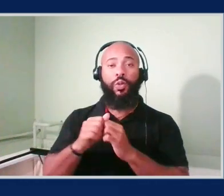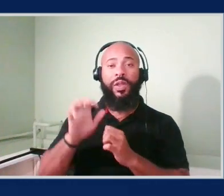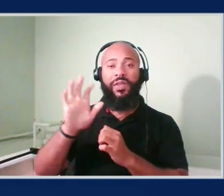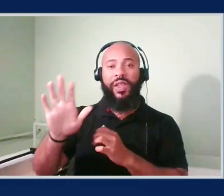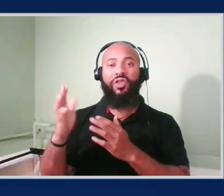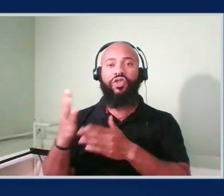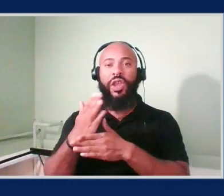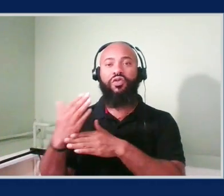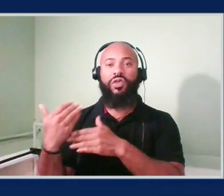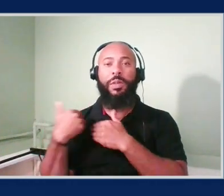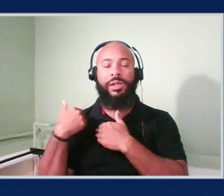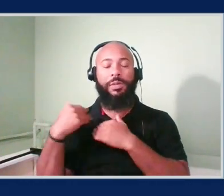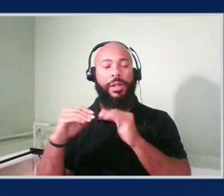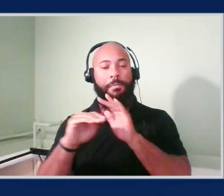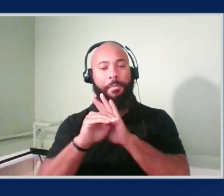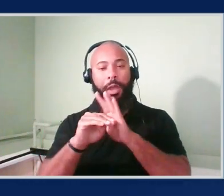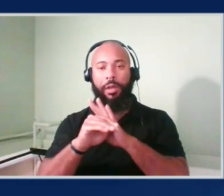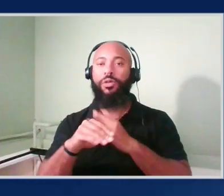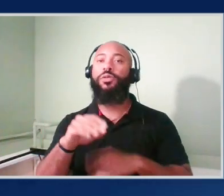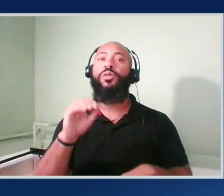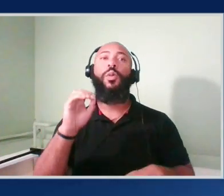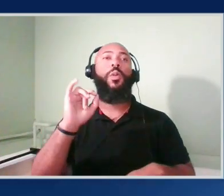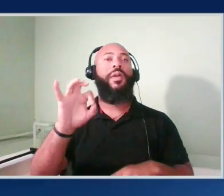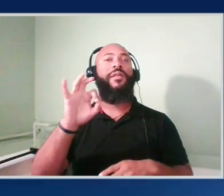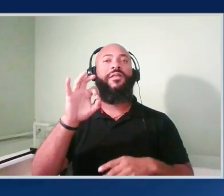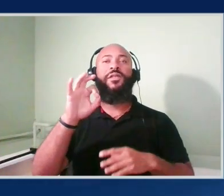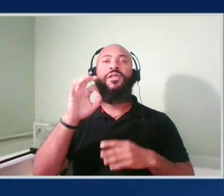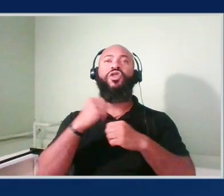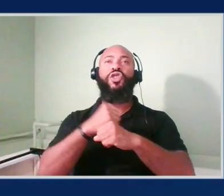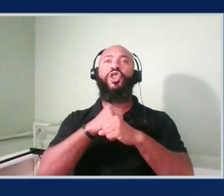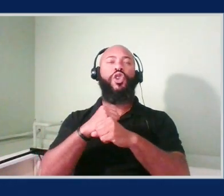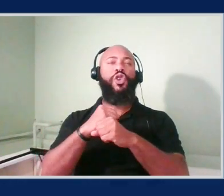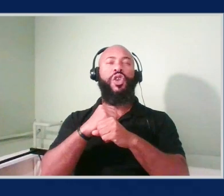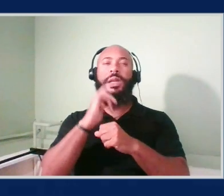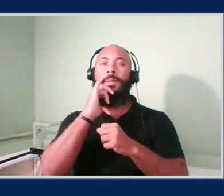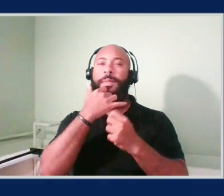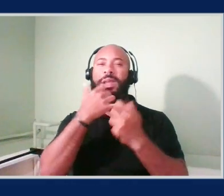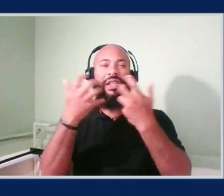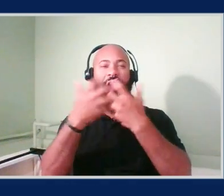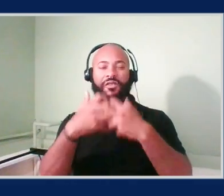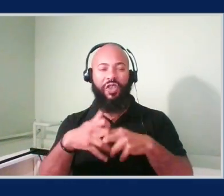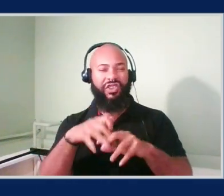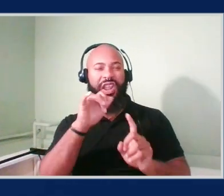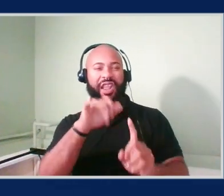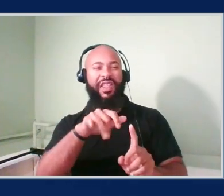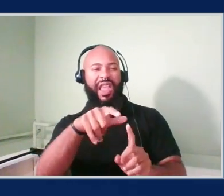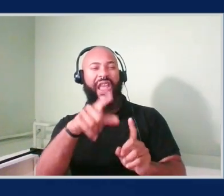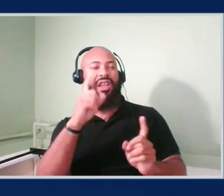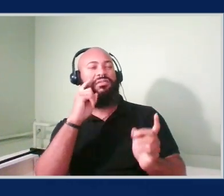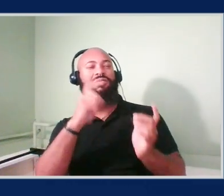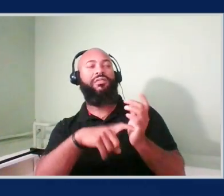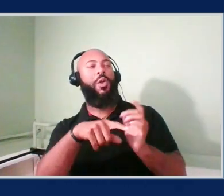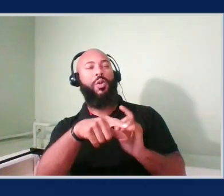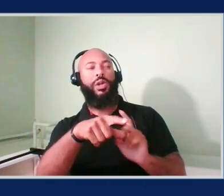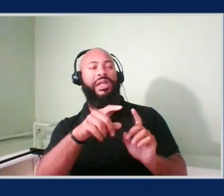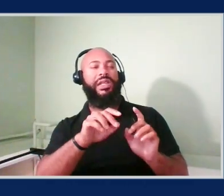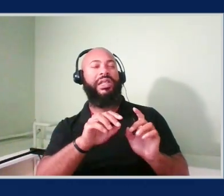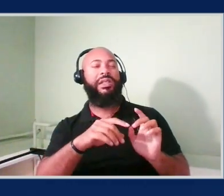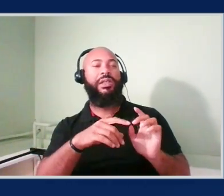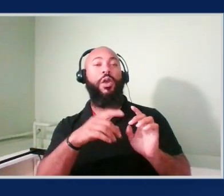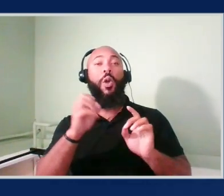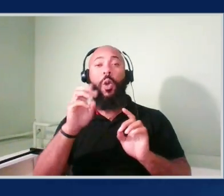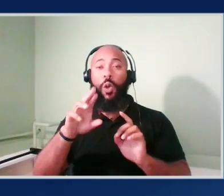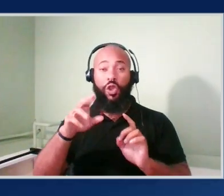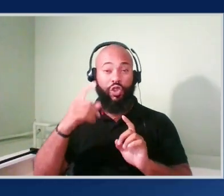if there's a security misconfiguration that has been exploited, or you suspect a security incident, just raise a